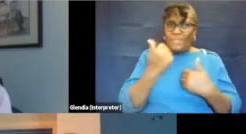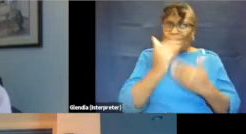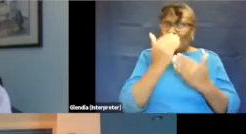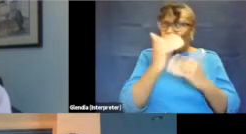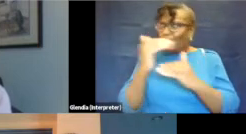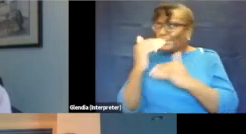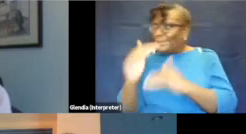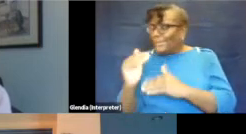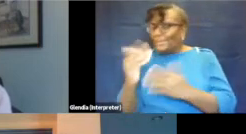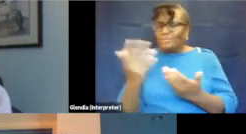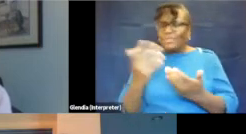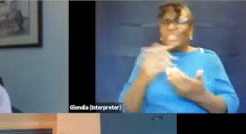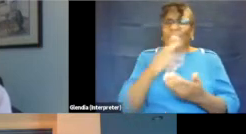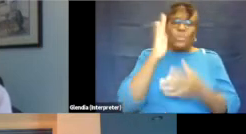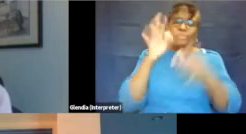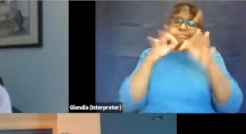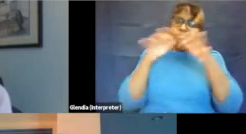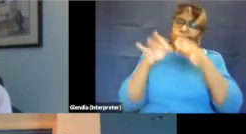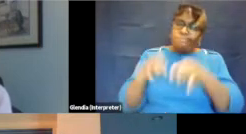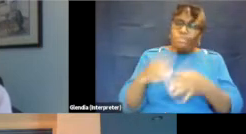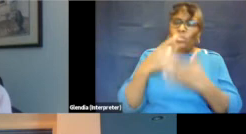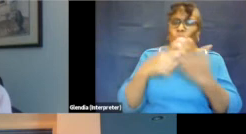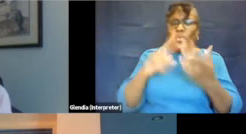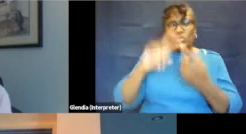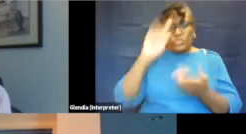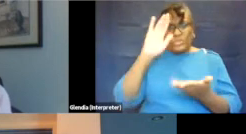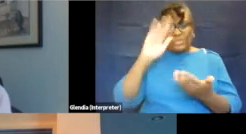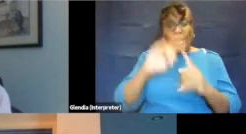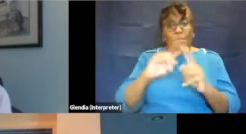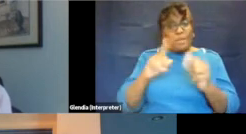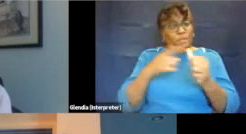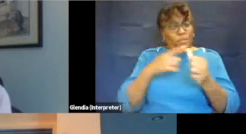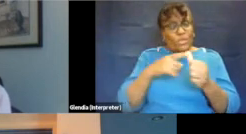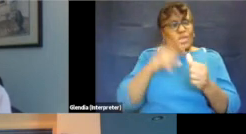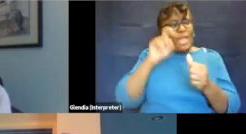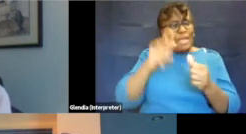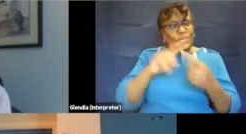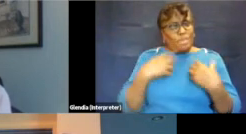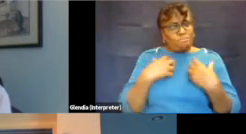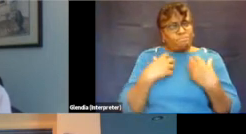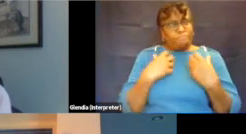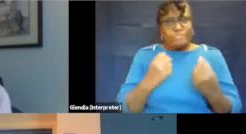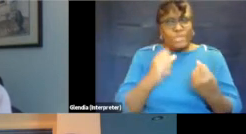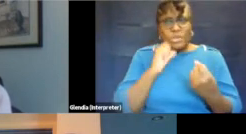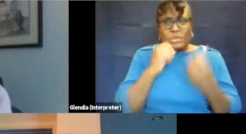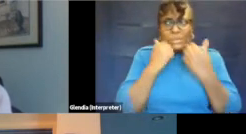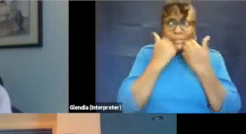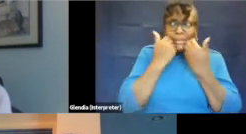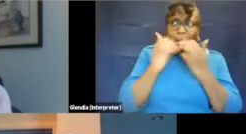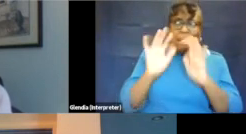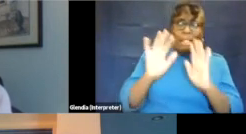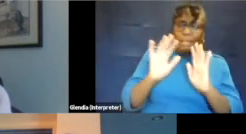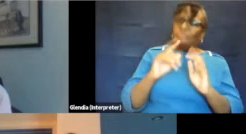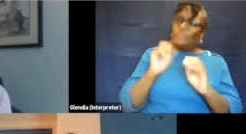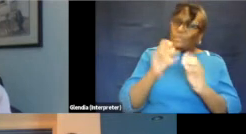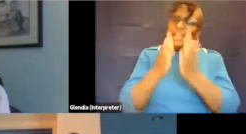that diagnosis. Again, just don't be shy and making sure you ask all those questions. And if there are any new medical